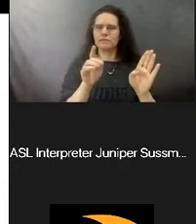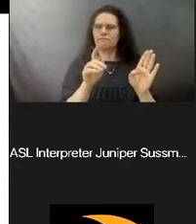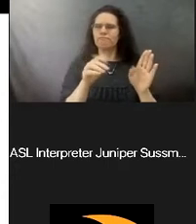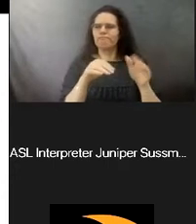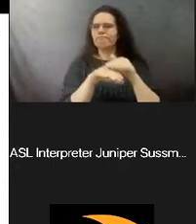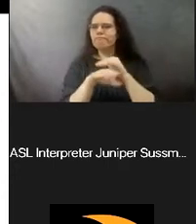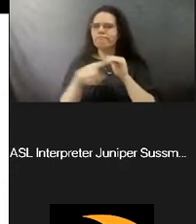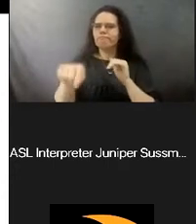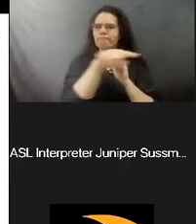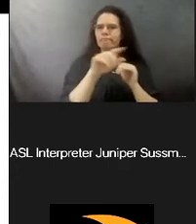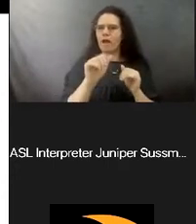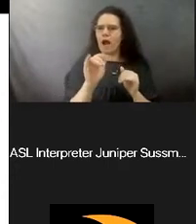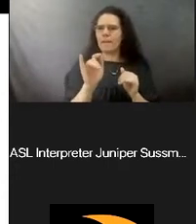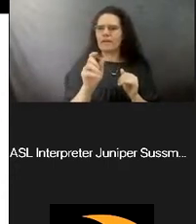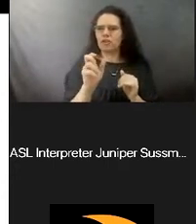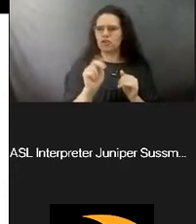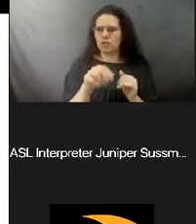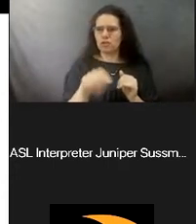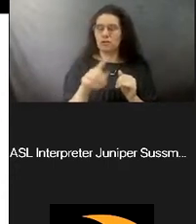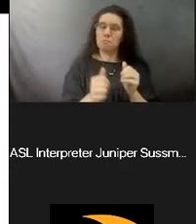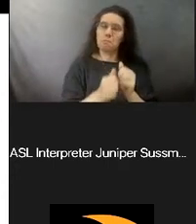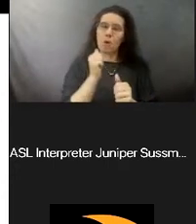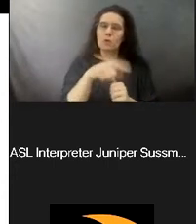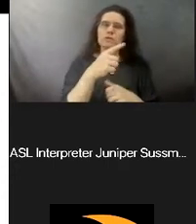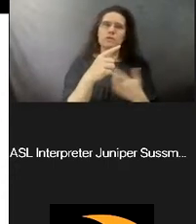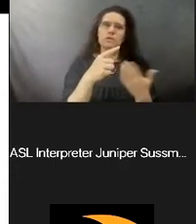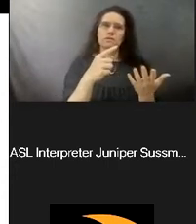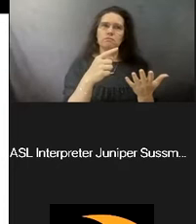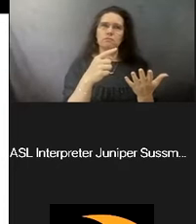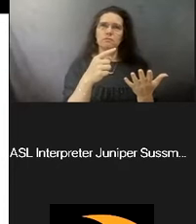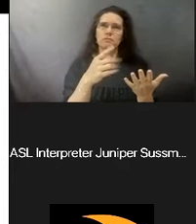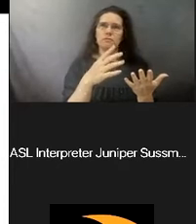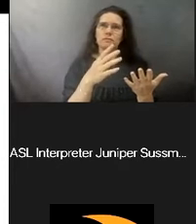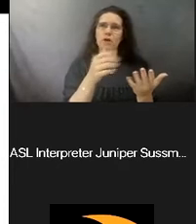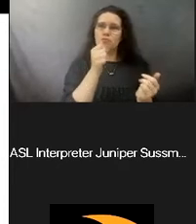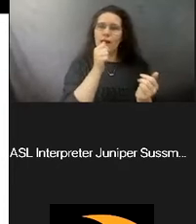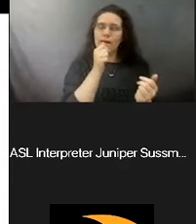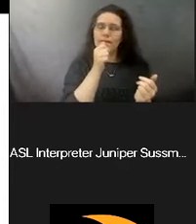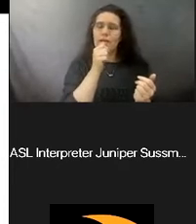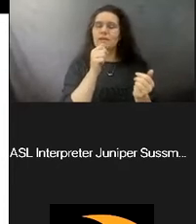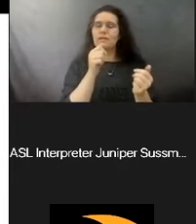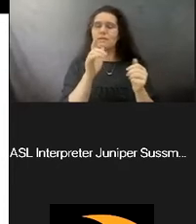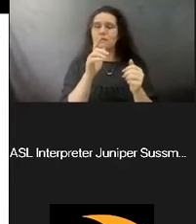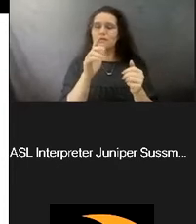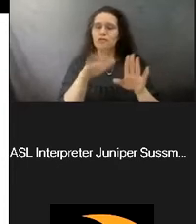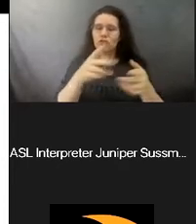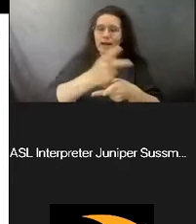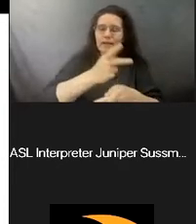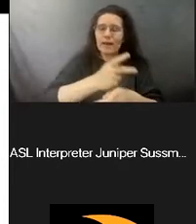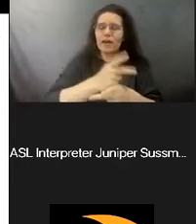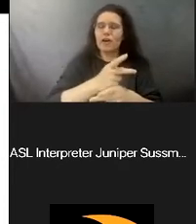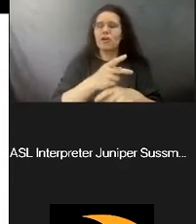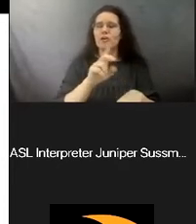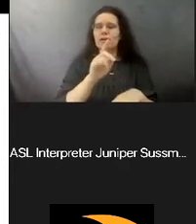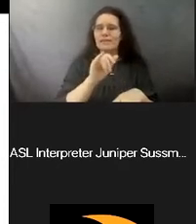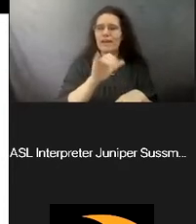that means usually many, if not most, private childcare and other daycare programs,